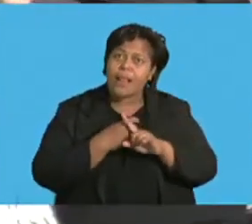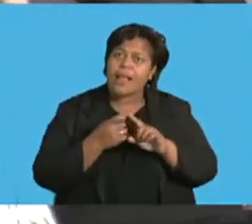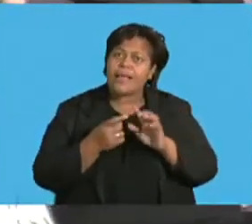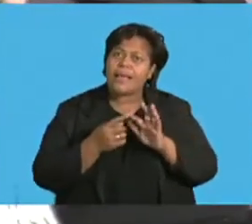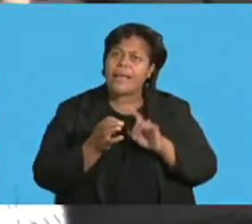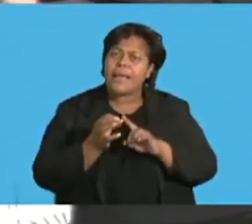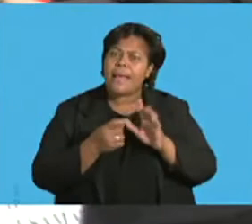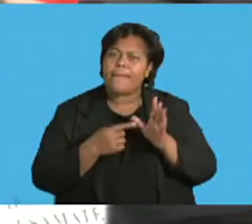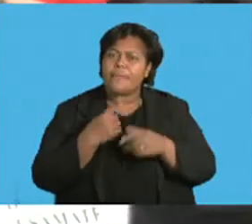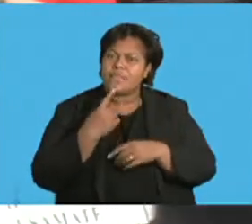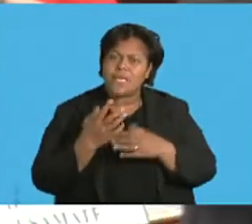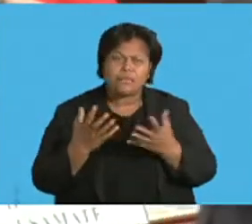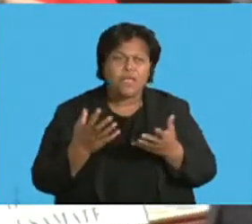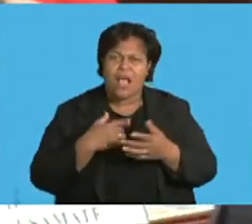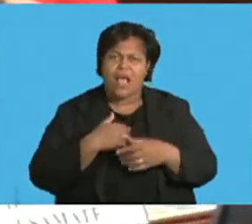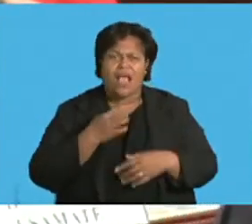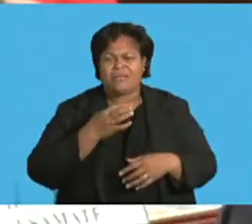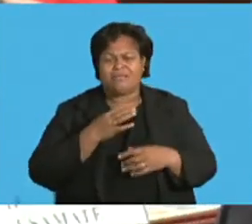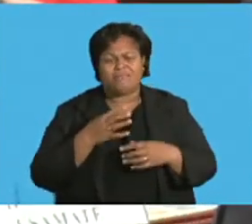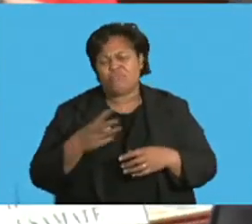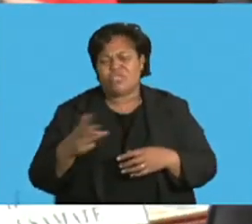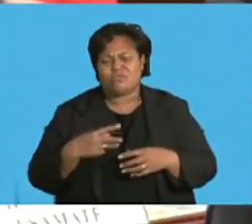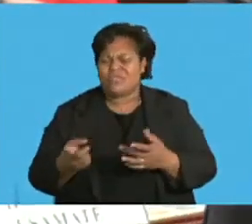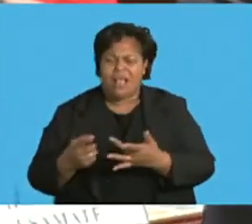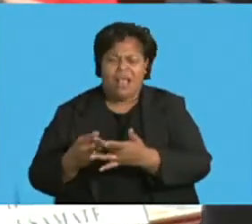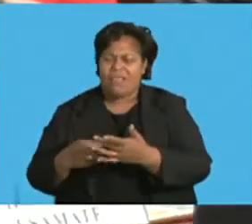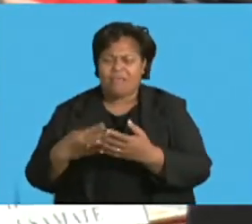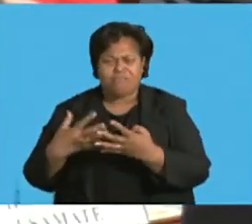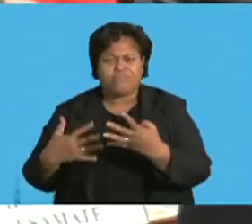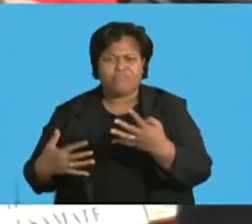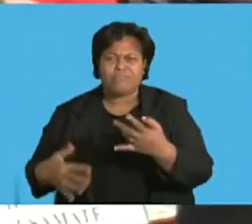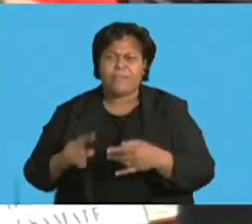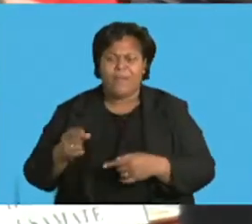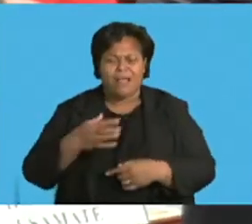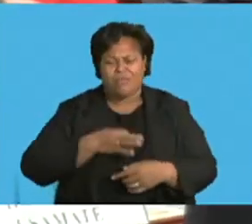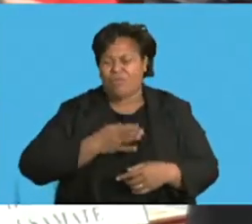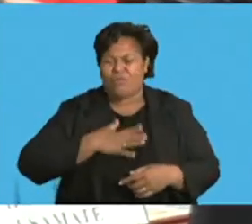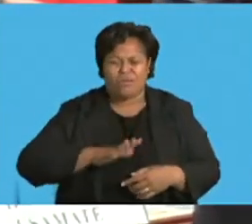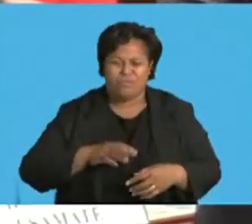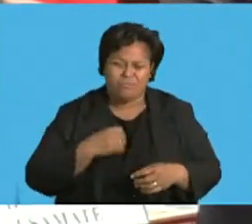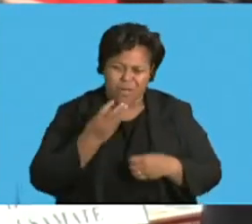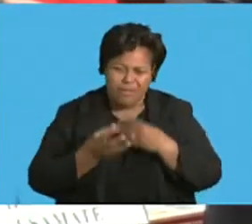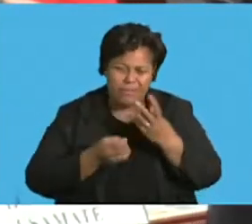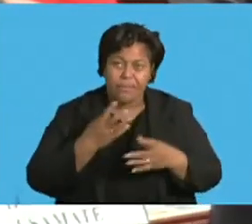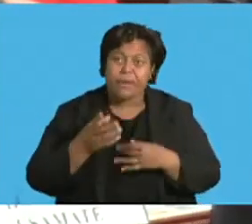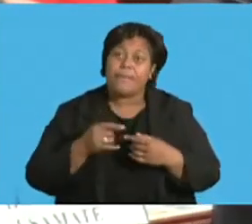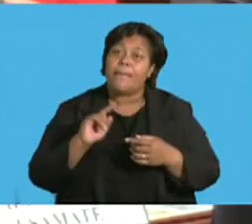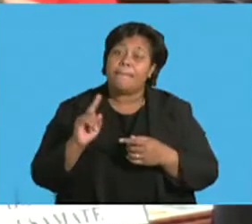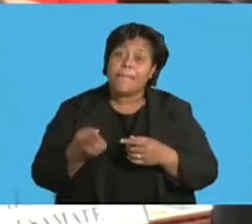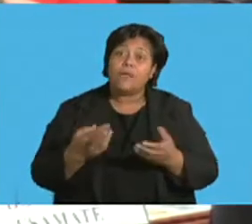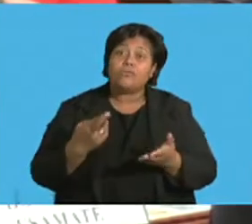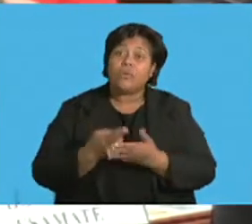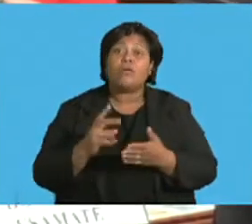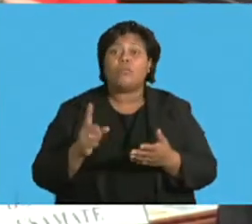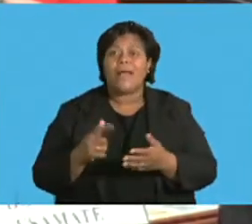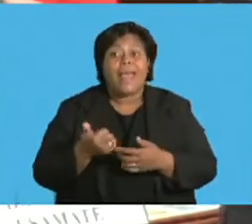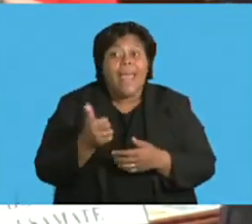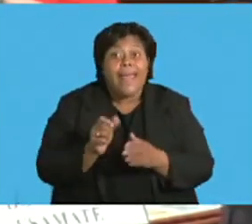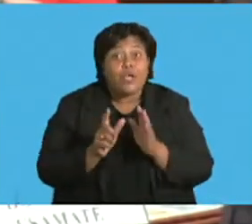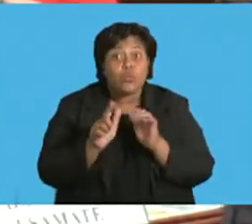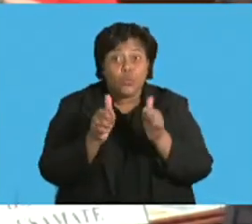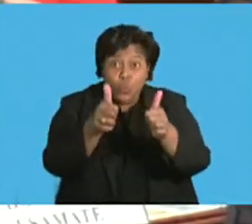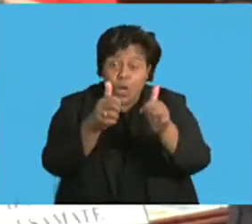too, and I don't want to go into those words. But, Mr. Speaker, sir, the reality of as any good lawyer would tell